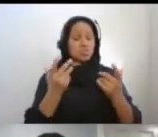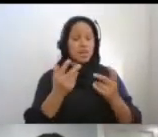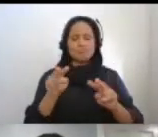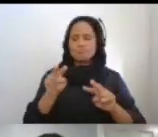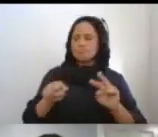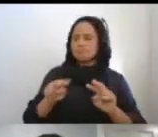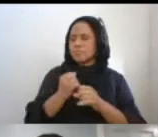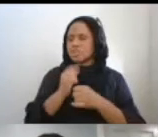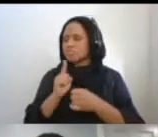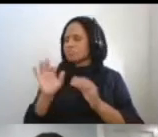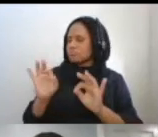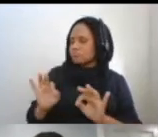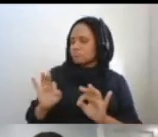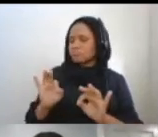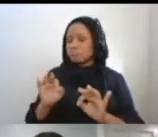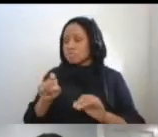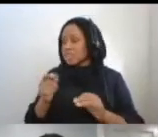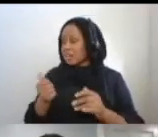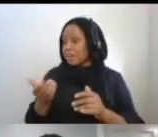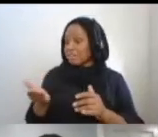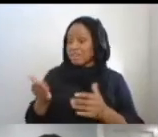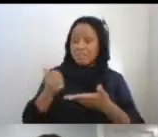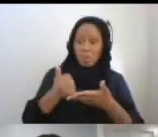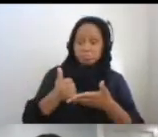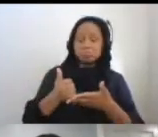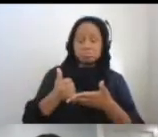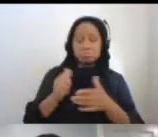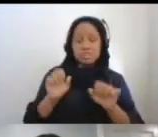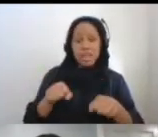everything is okay. If there's anything that's ever needed, the neighbor is there.